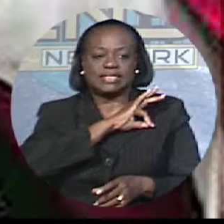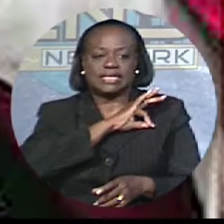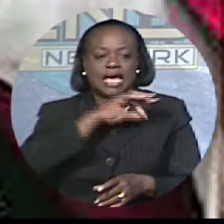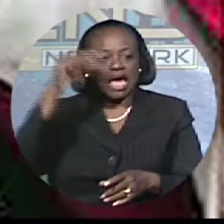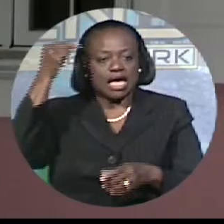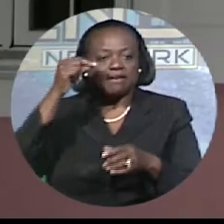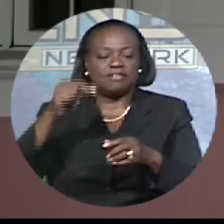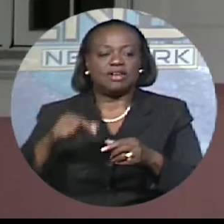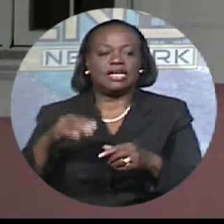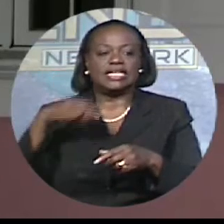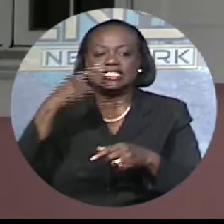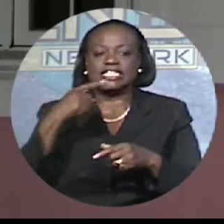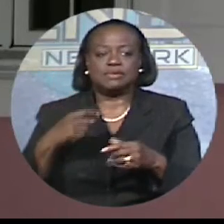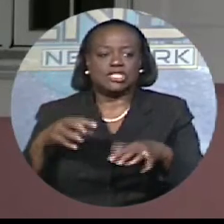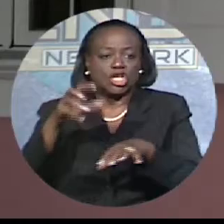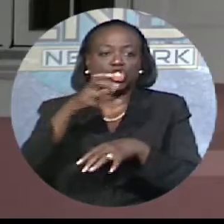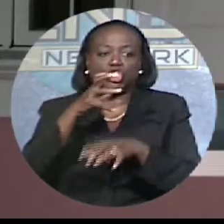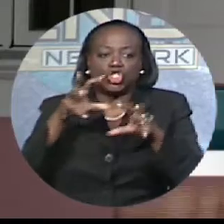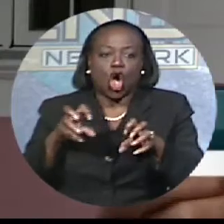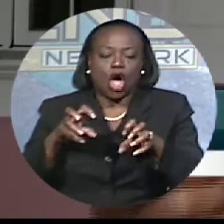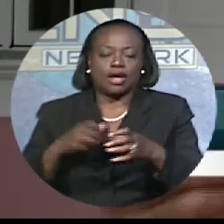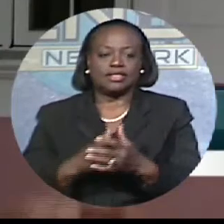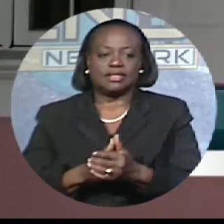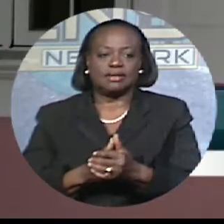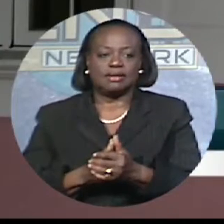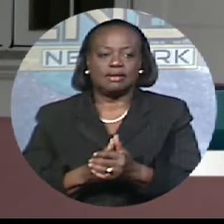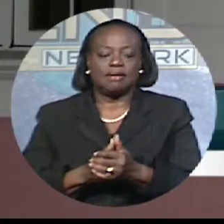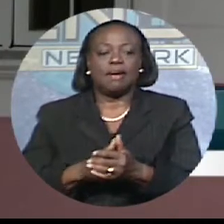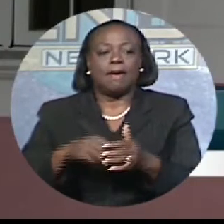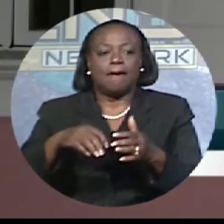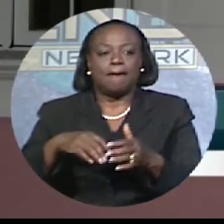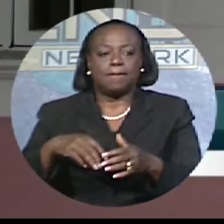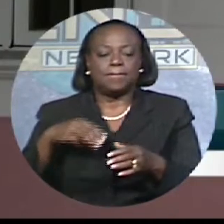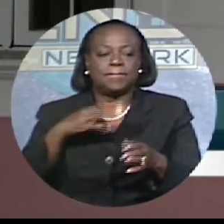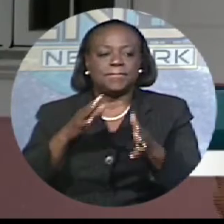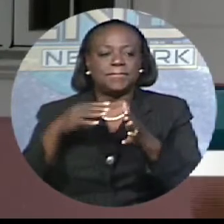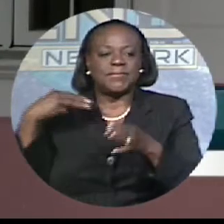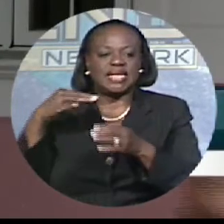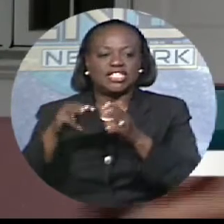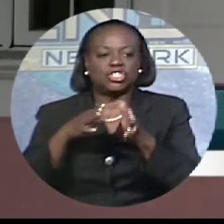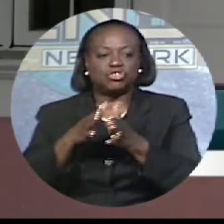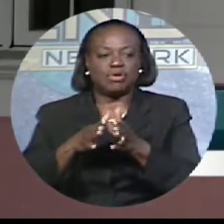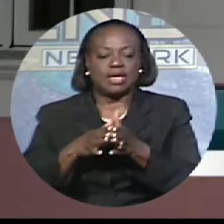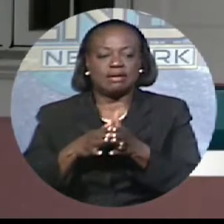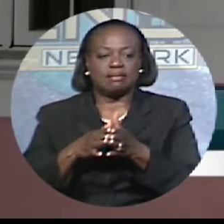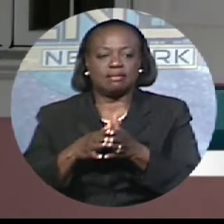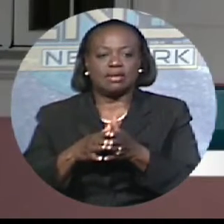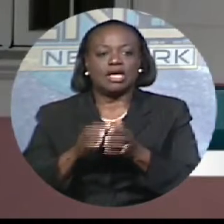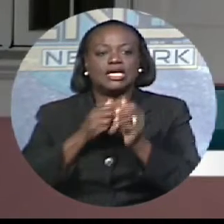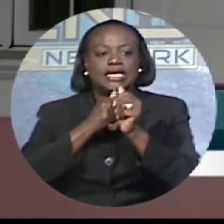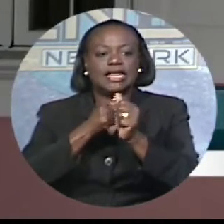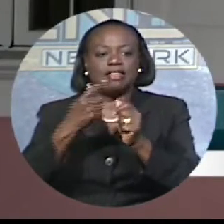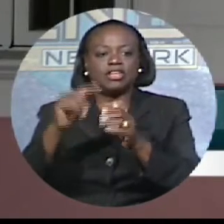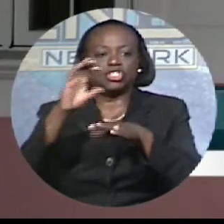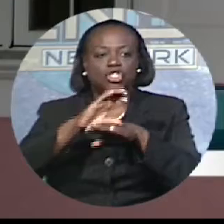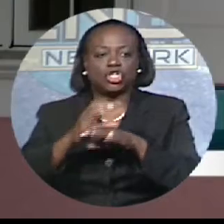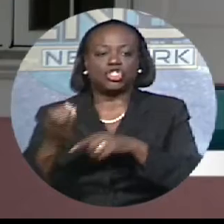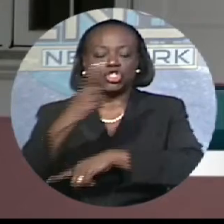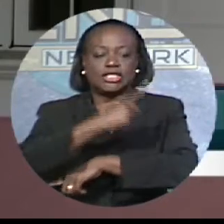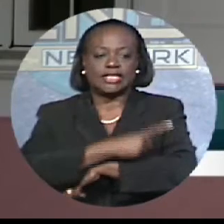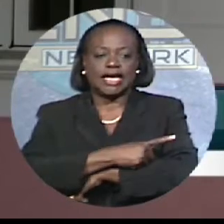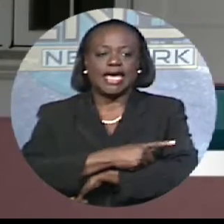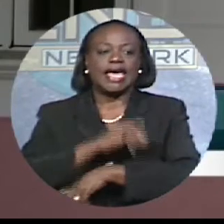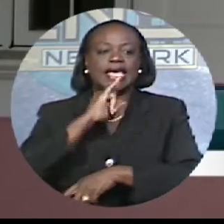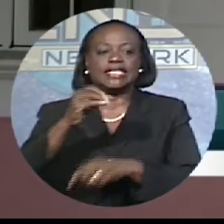Pope Benedict. Administering the church today is a far more complex job than it was in